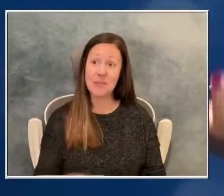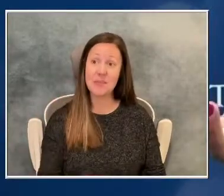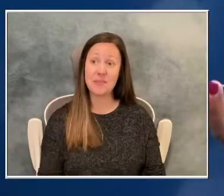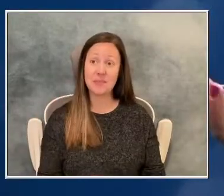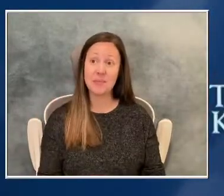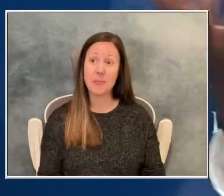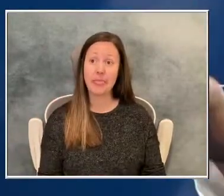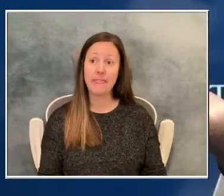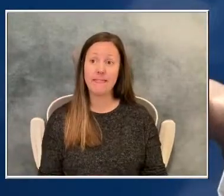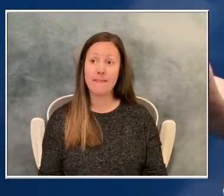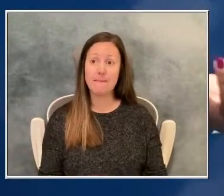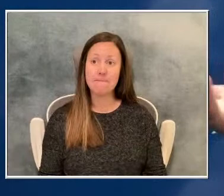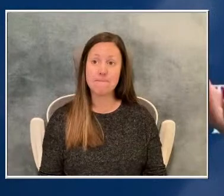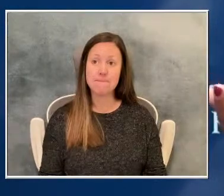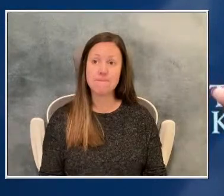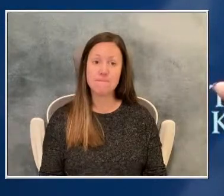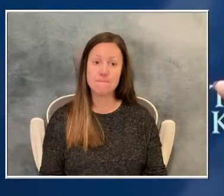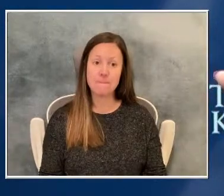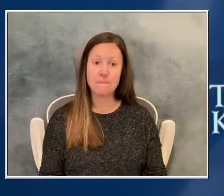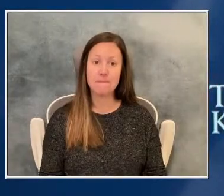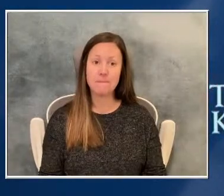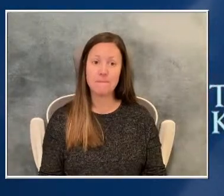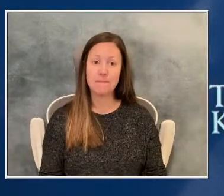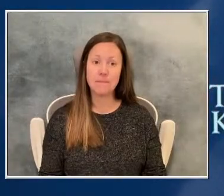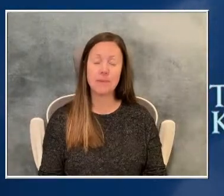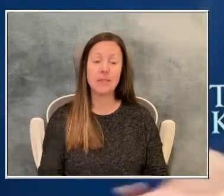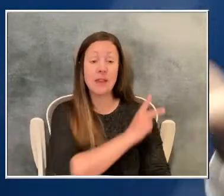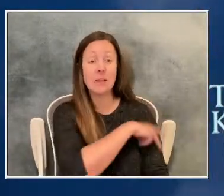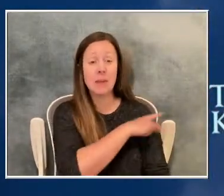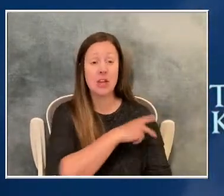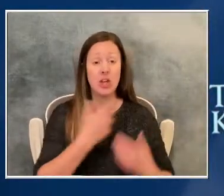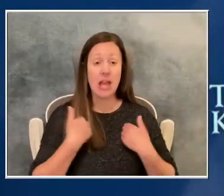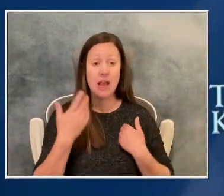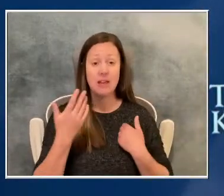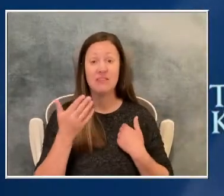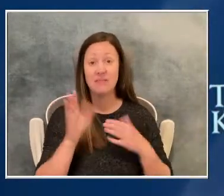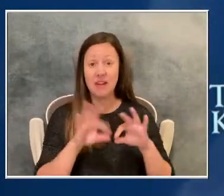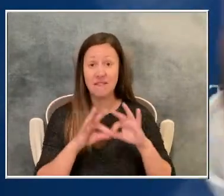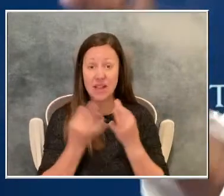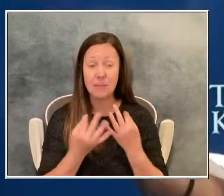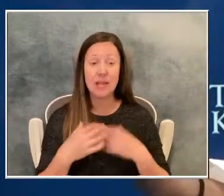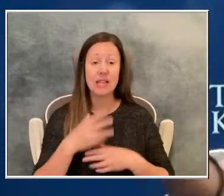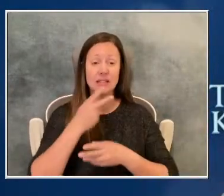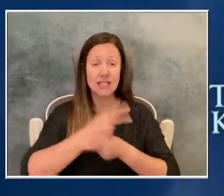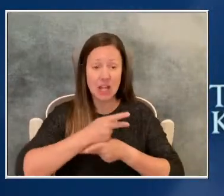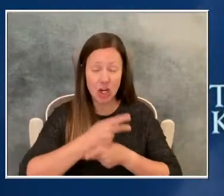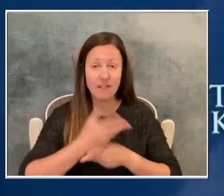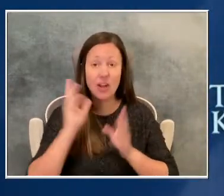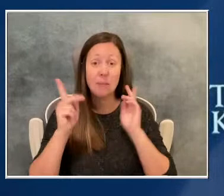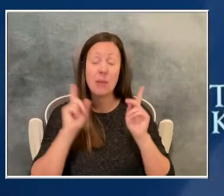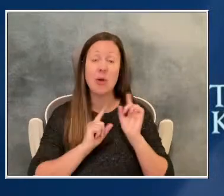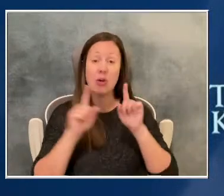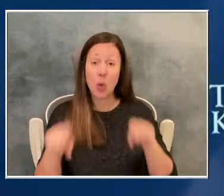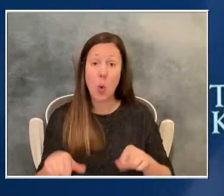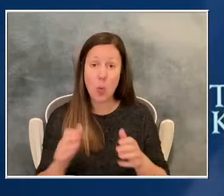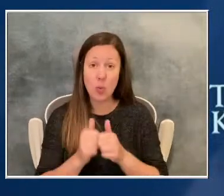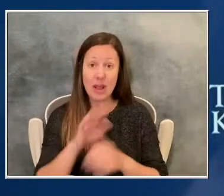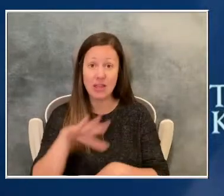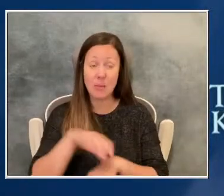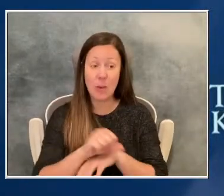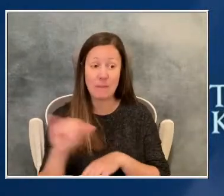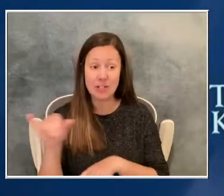Patients come with their families and caregivers. Often they bring people to their appointments, so we kind of do, what's needed in the